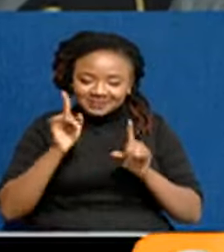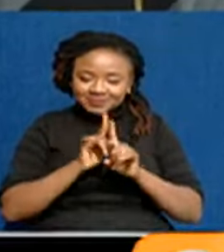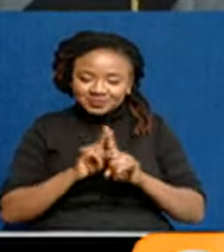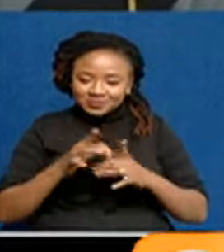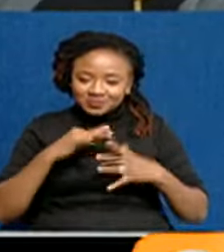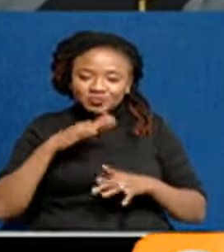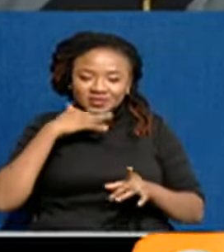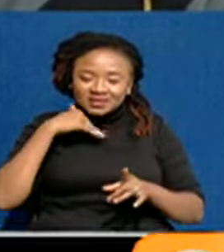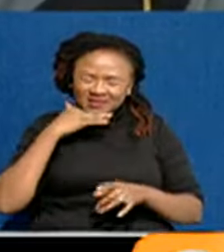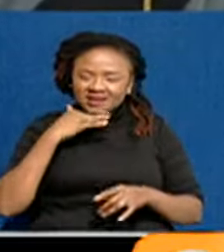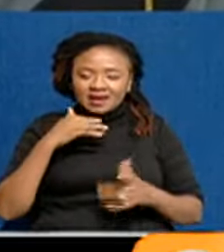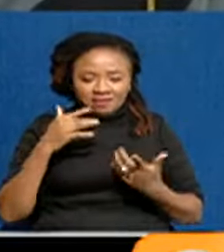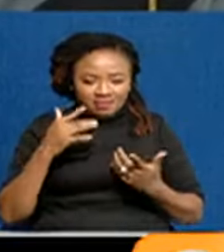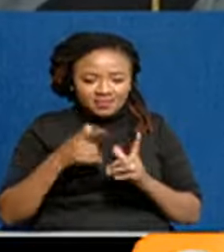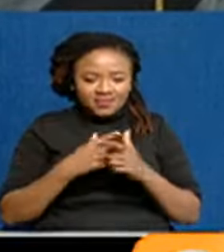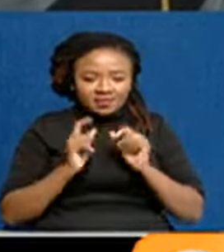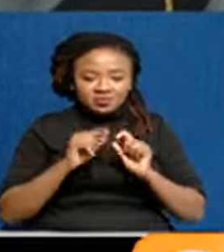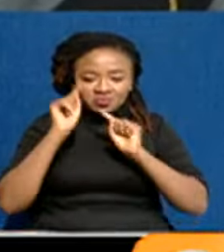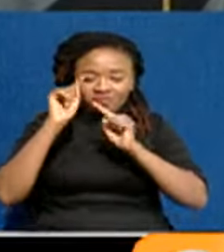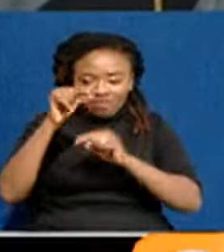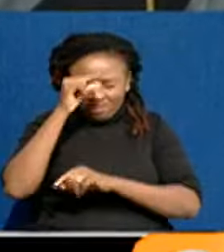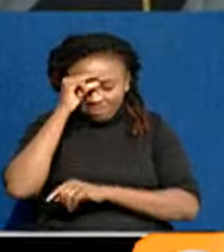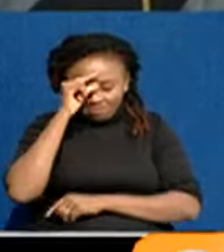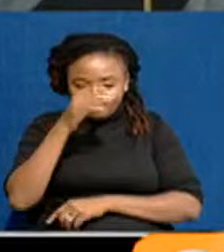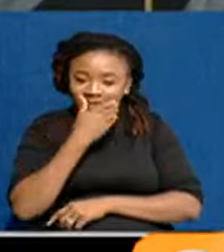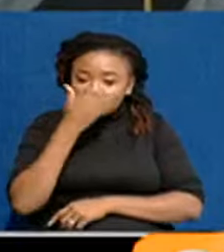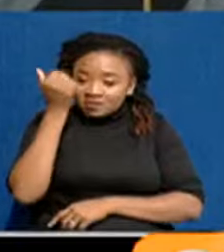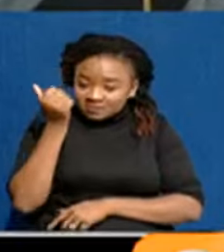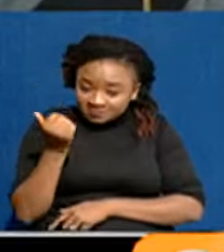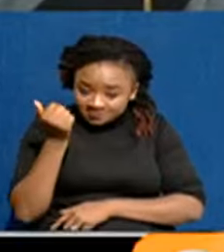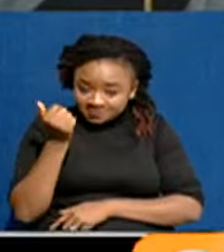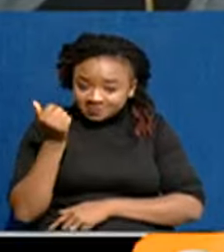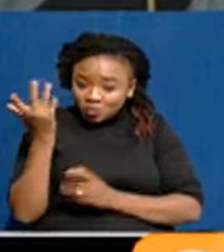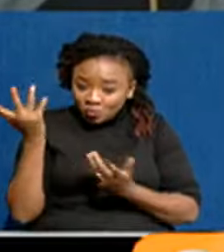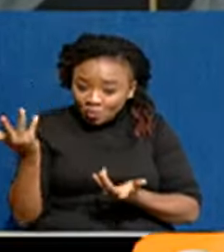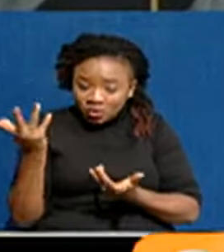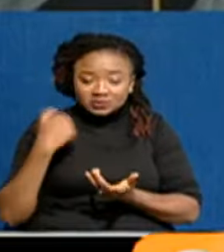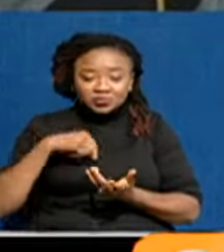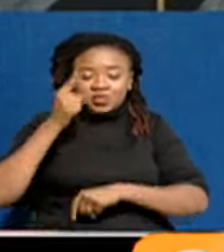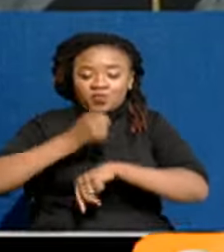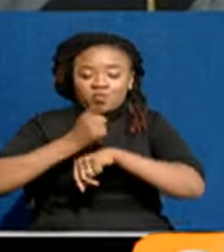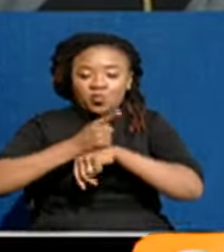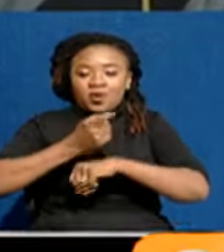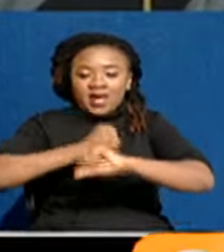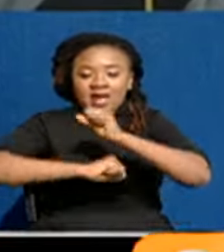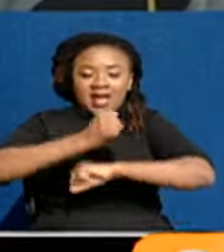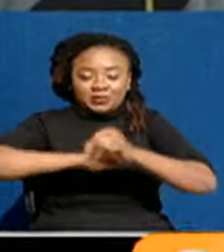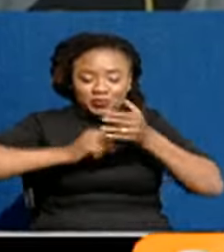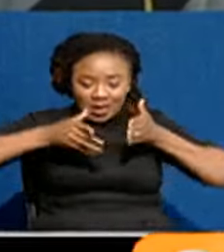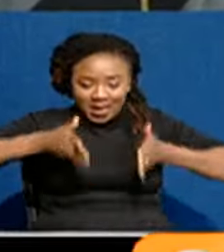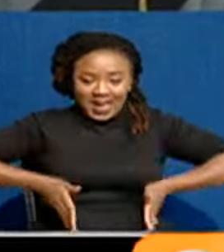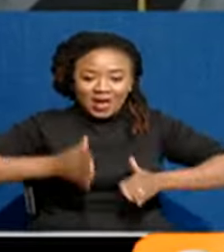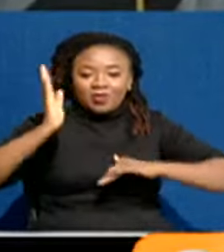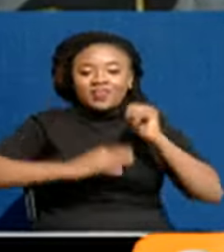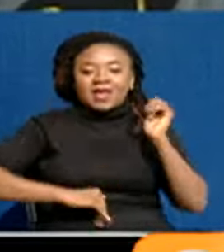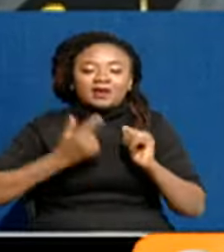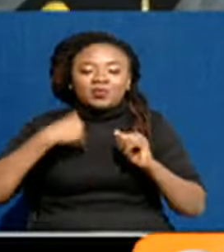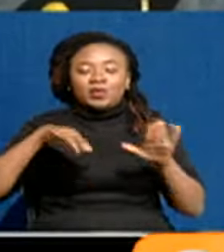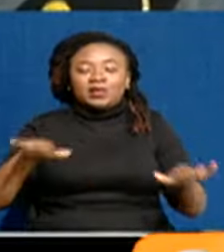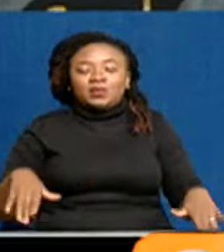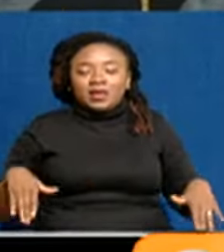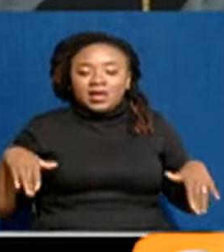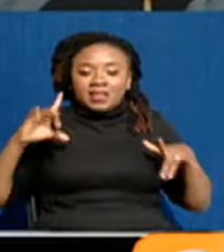would be blaming the same government. So we would rather to be forewarned, we would rather take precautionary measures than come to regret later. But